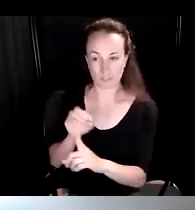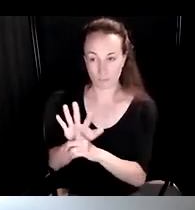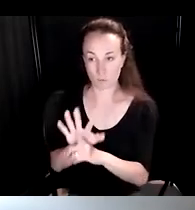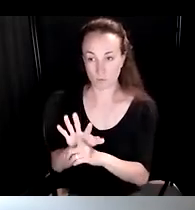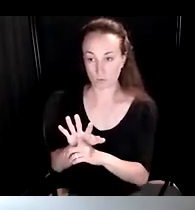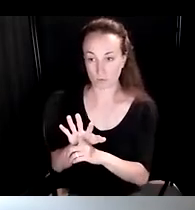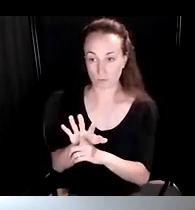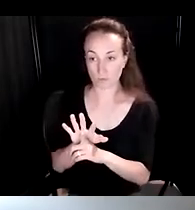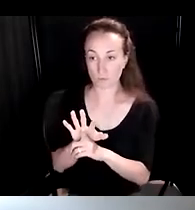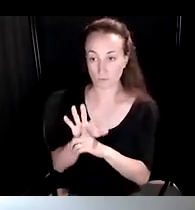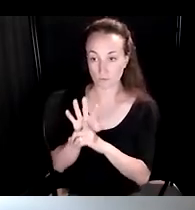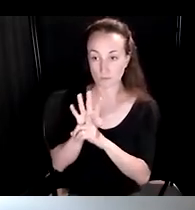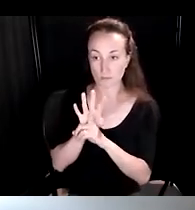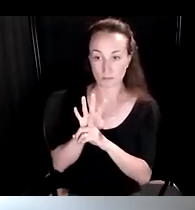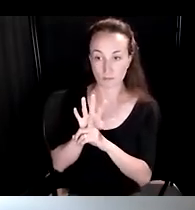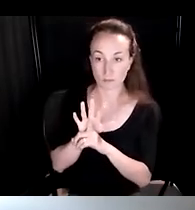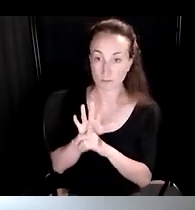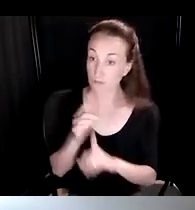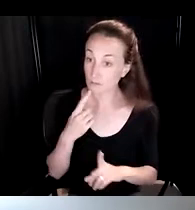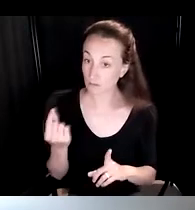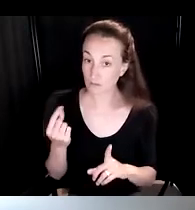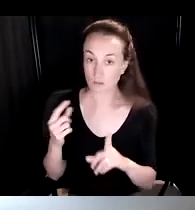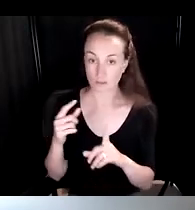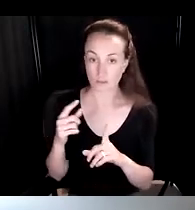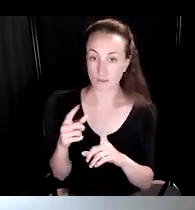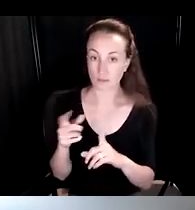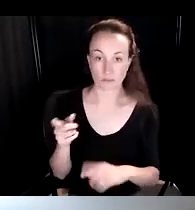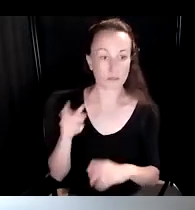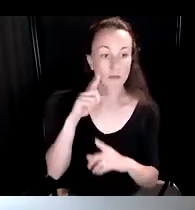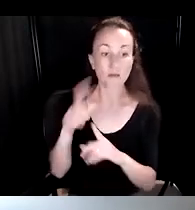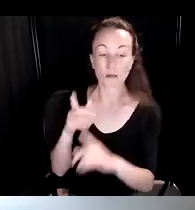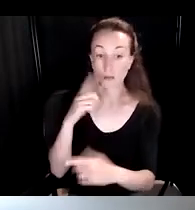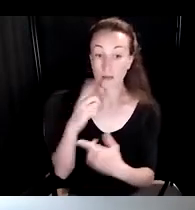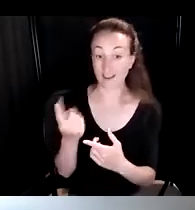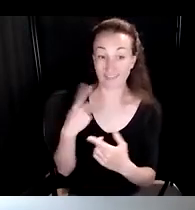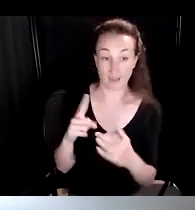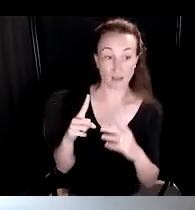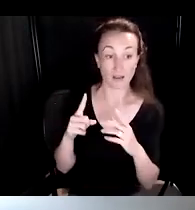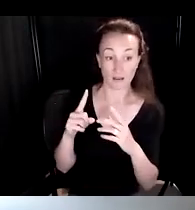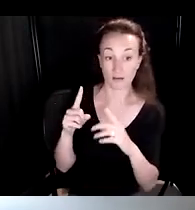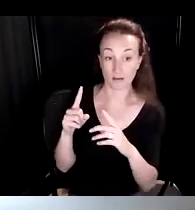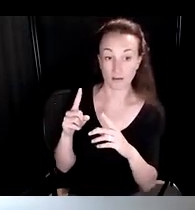out in general in the community. And only 1 participant had to be hospitalized due to COVID-19.